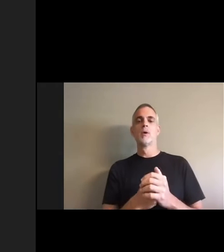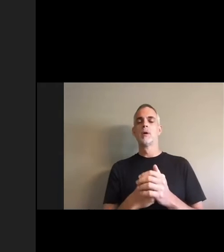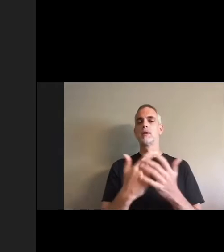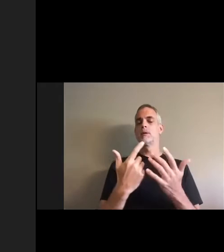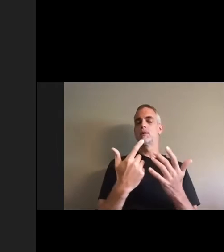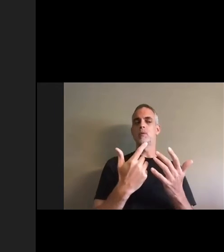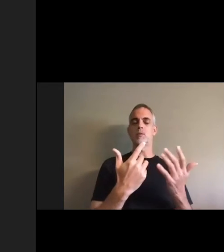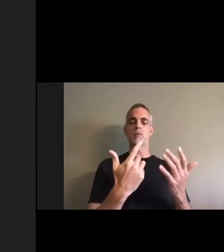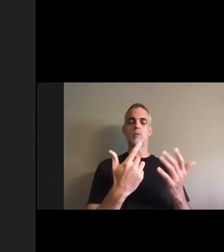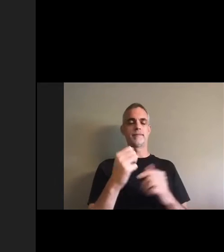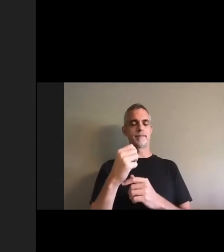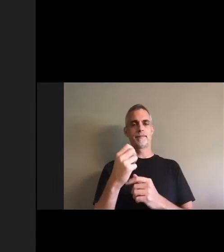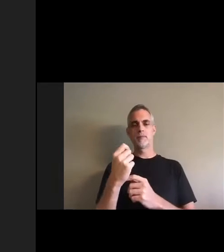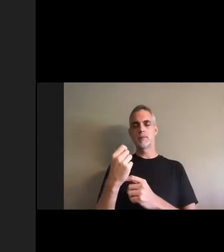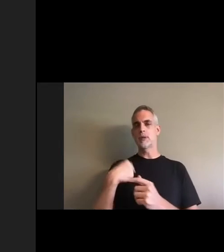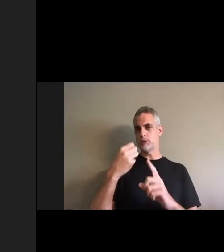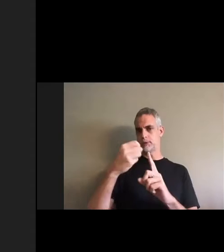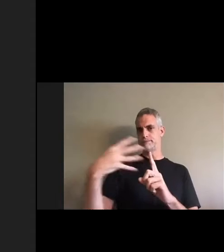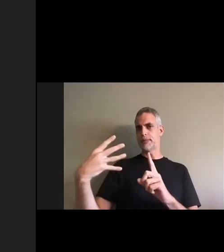themselves how they identify.